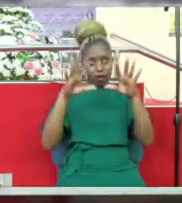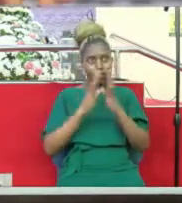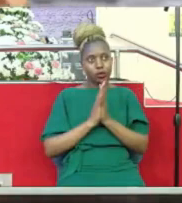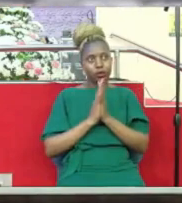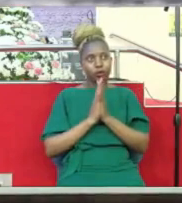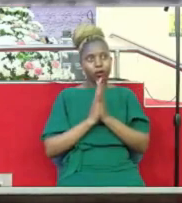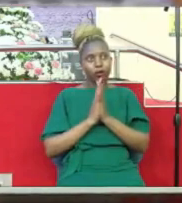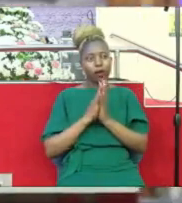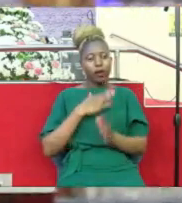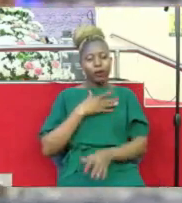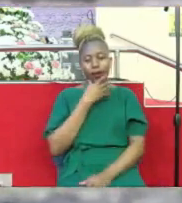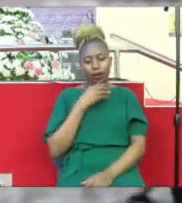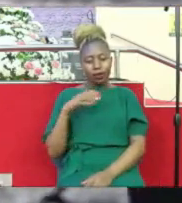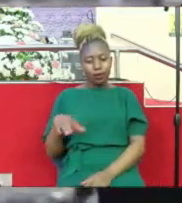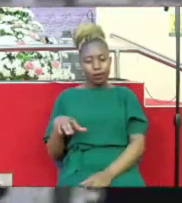My son,